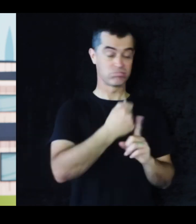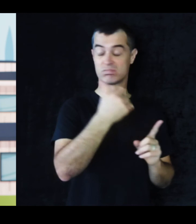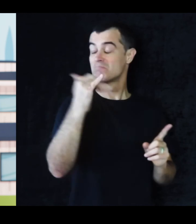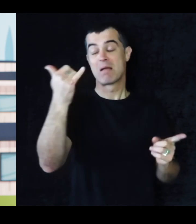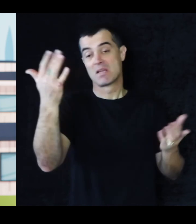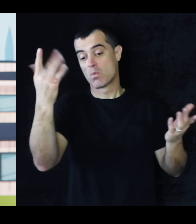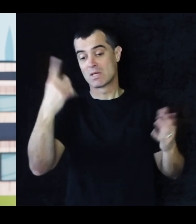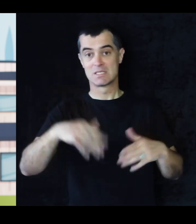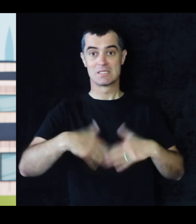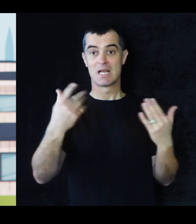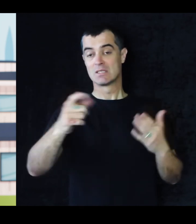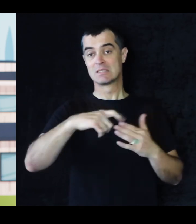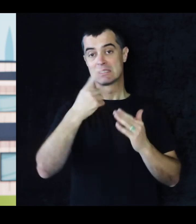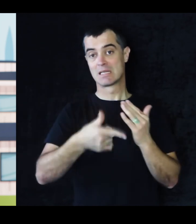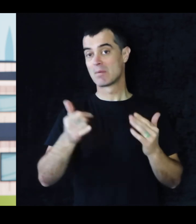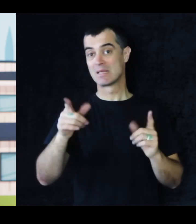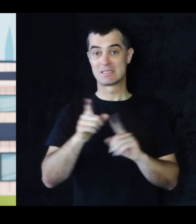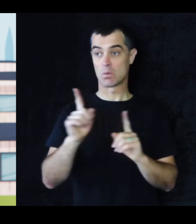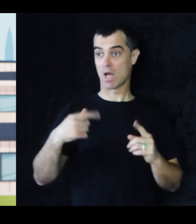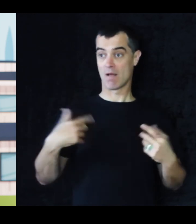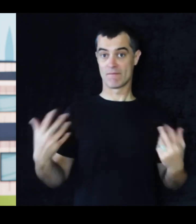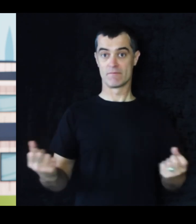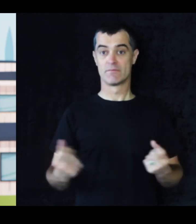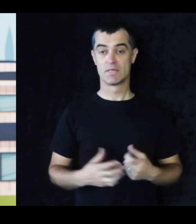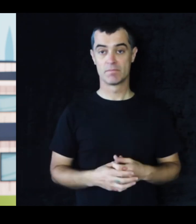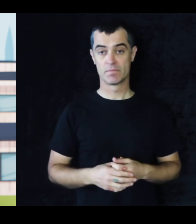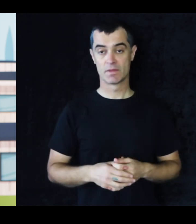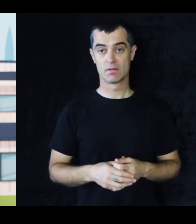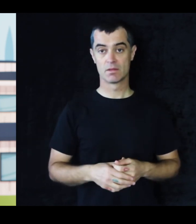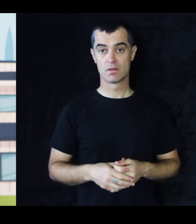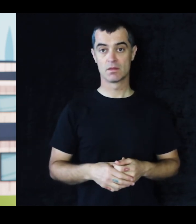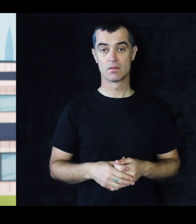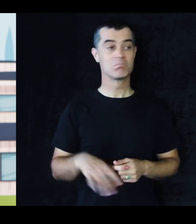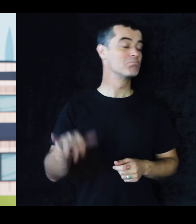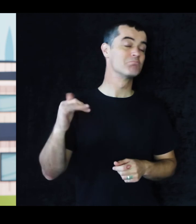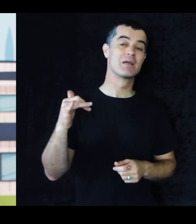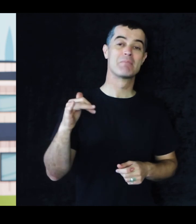you. One day you may have a disability the same as what I've got.